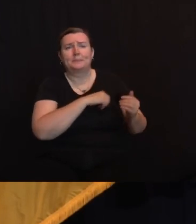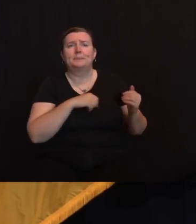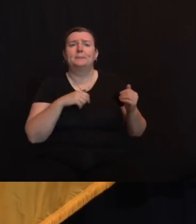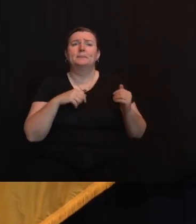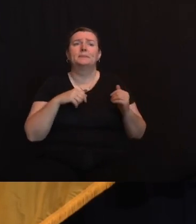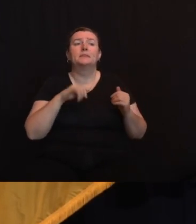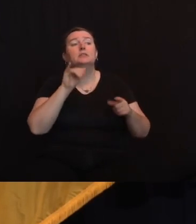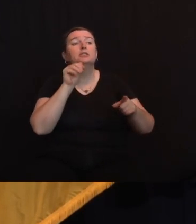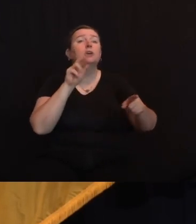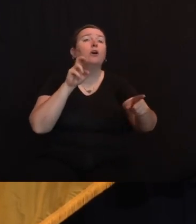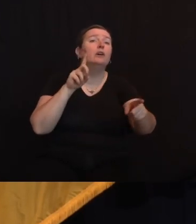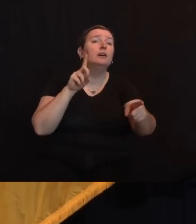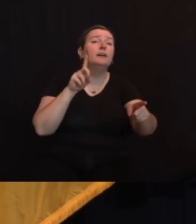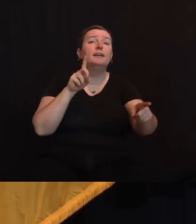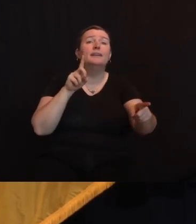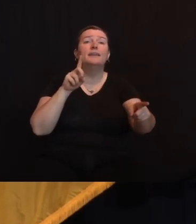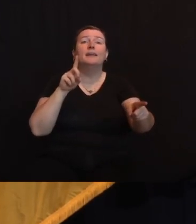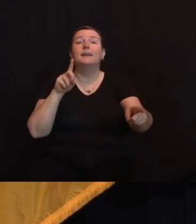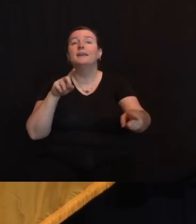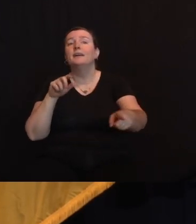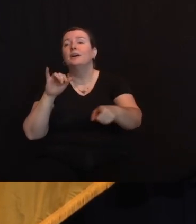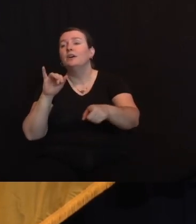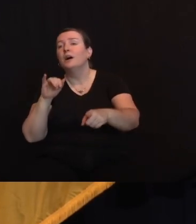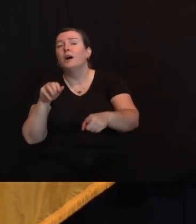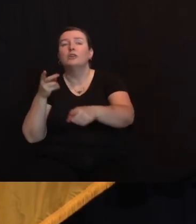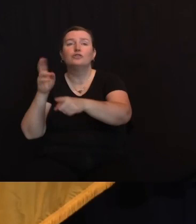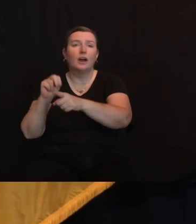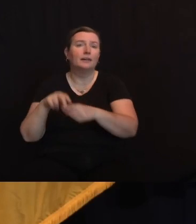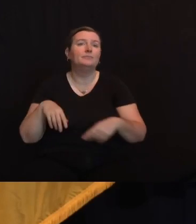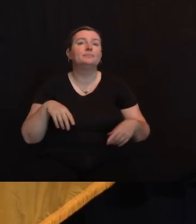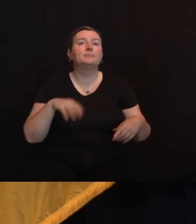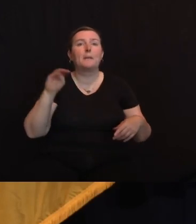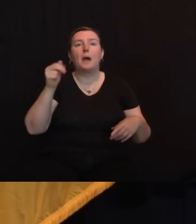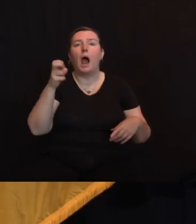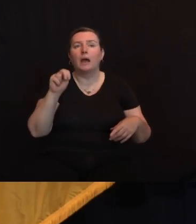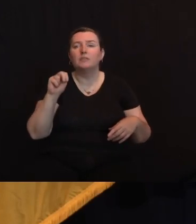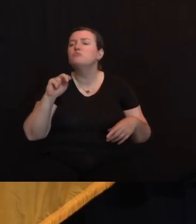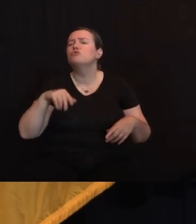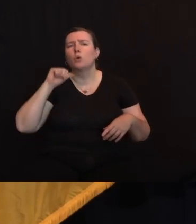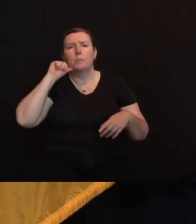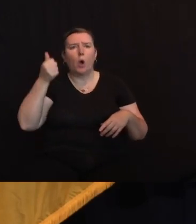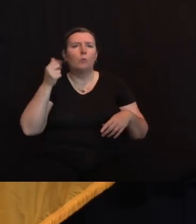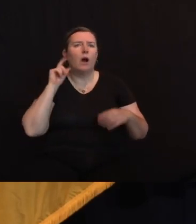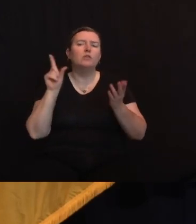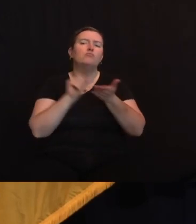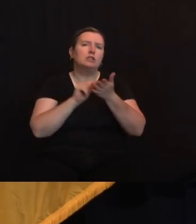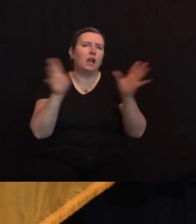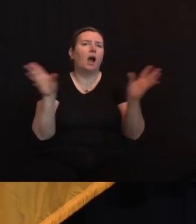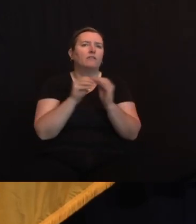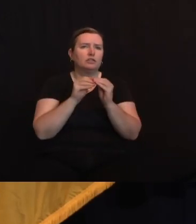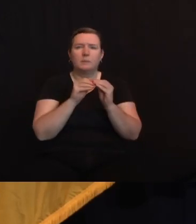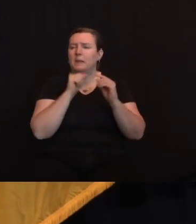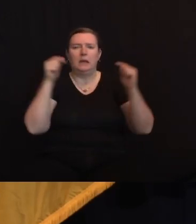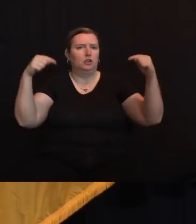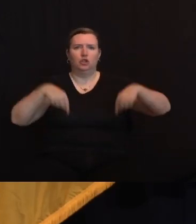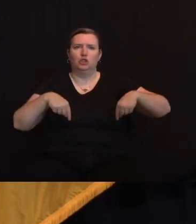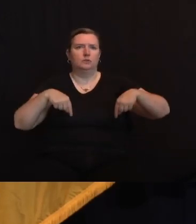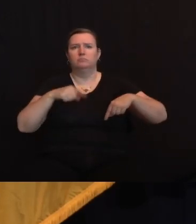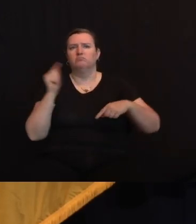we'll likely have another press event unrelated on the road tomorrow. And I will speak to,